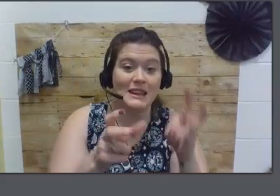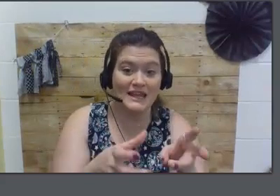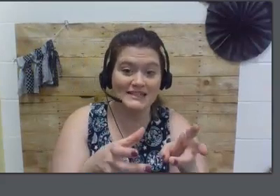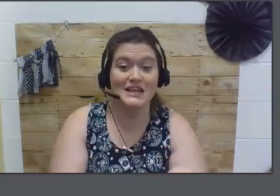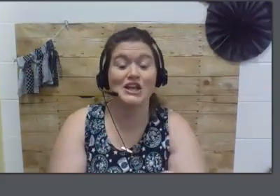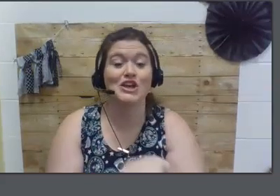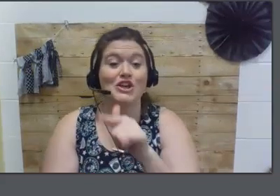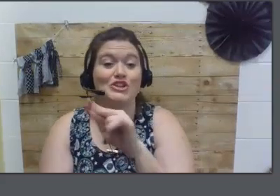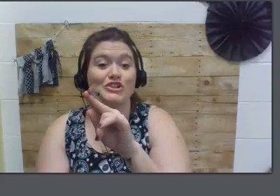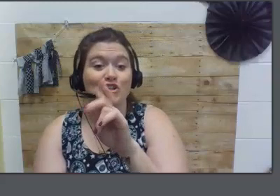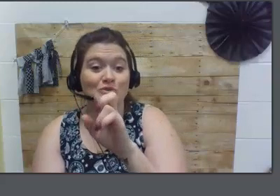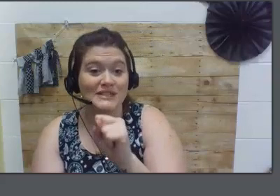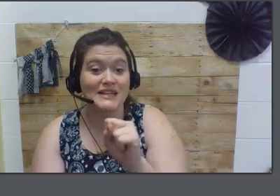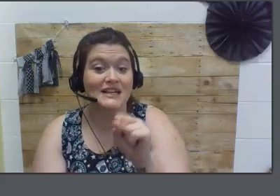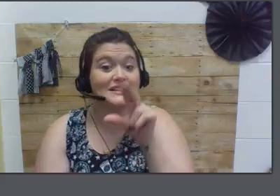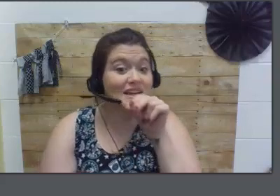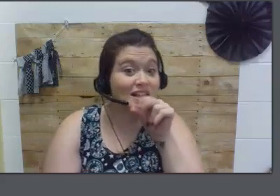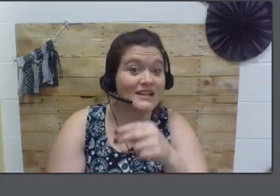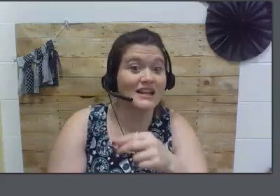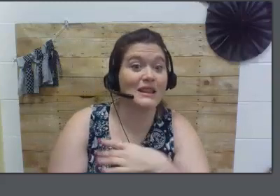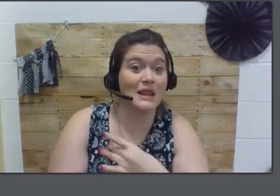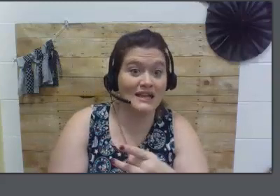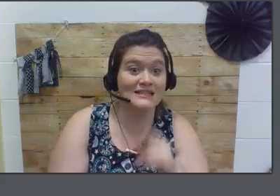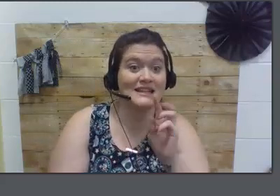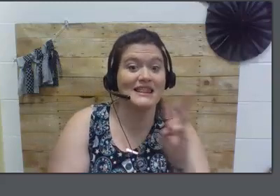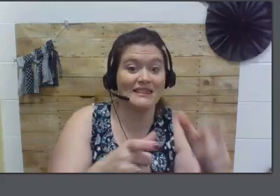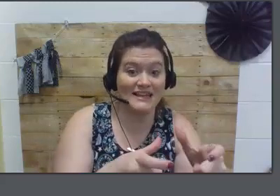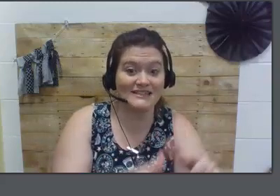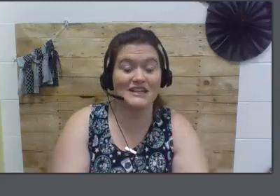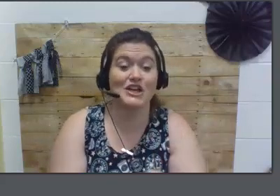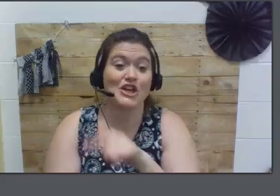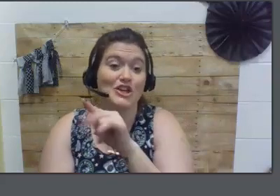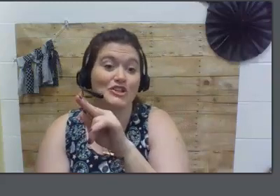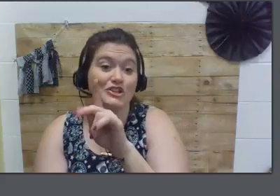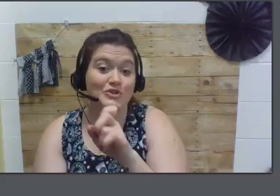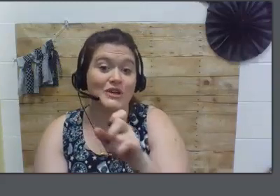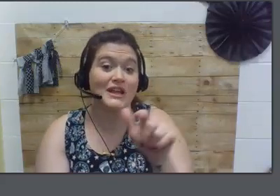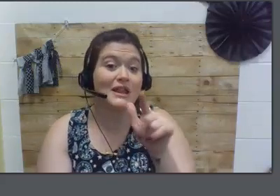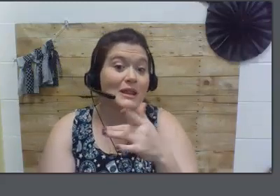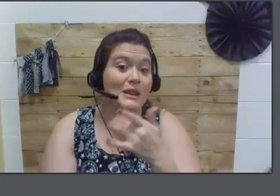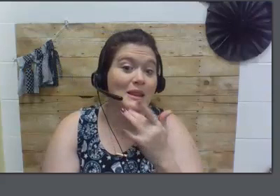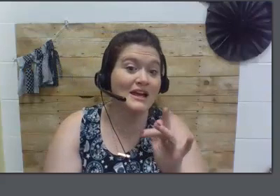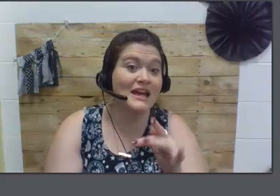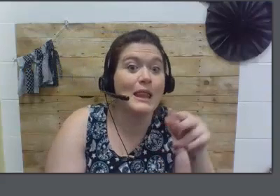likes lakes. Luke's duck likes lakes. Luke